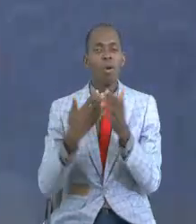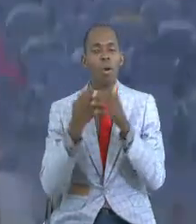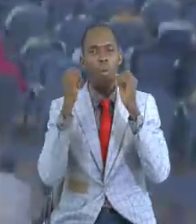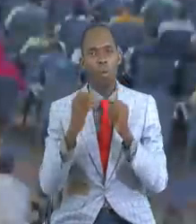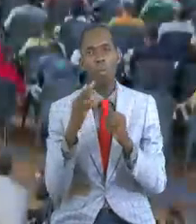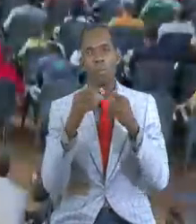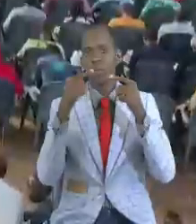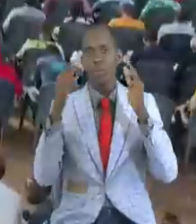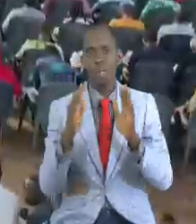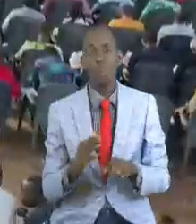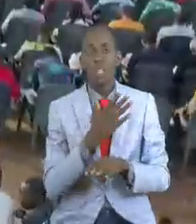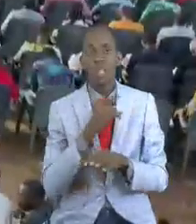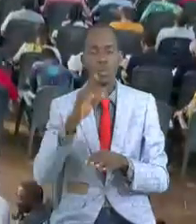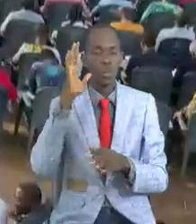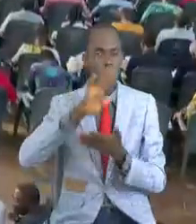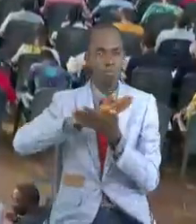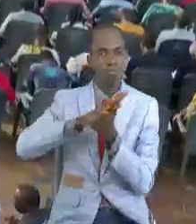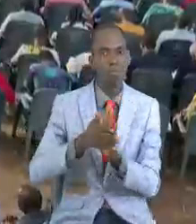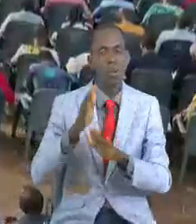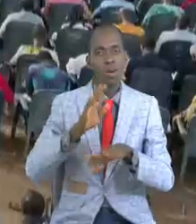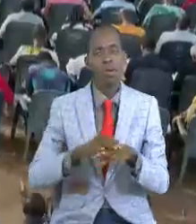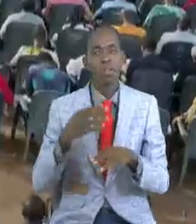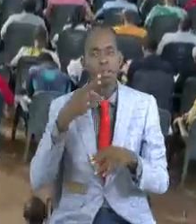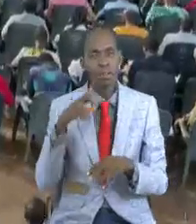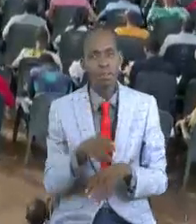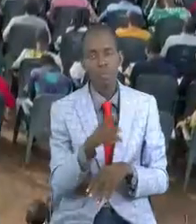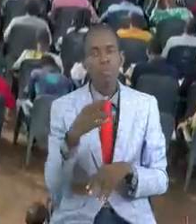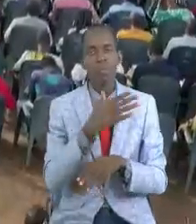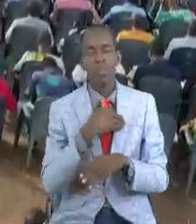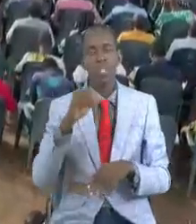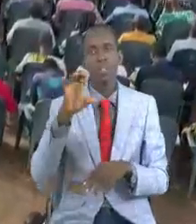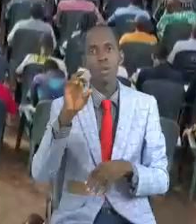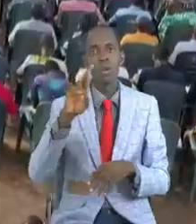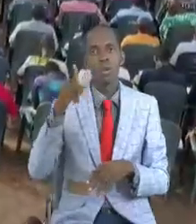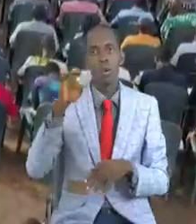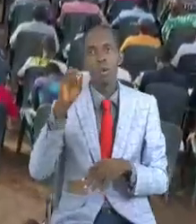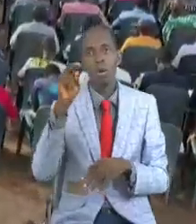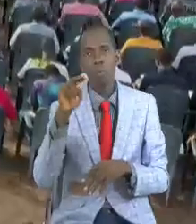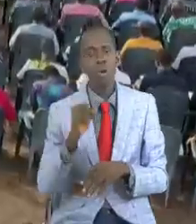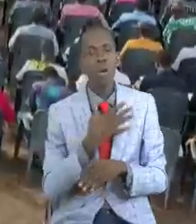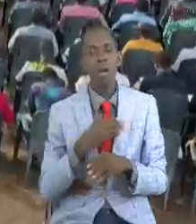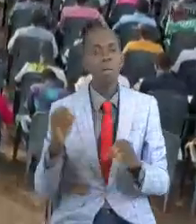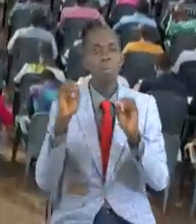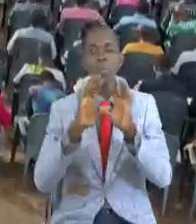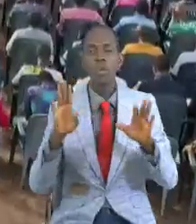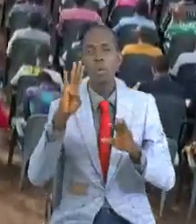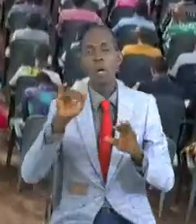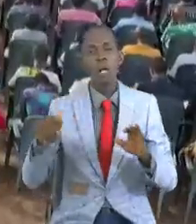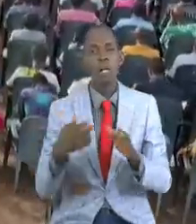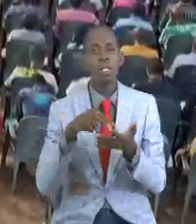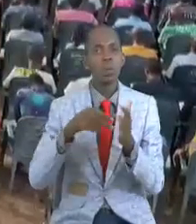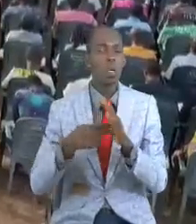and you'll tread on serpents and scorpions, and nothing shall by any means hurt you. He gave power at that time.